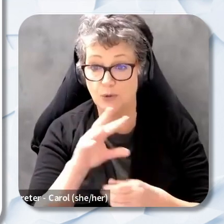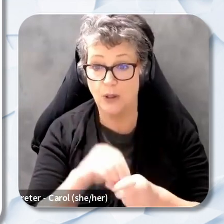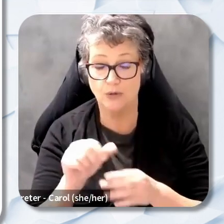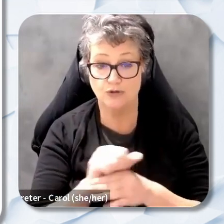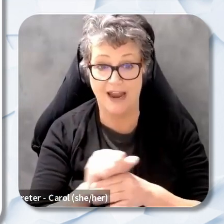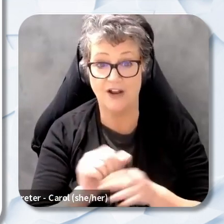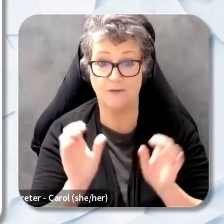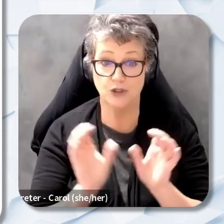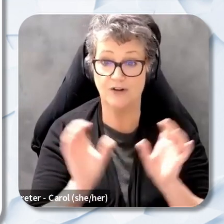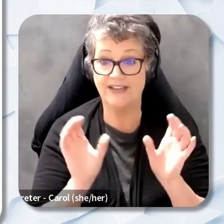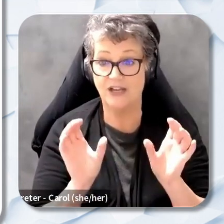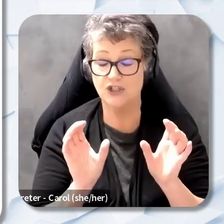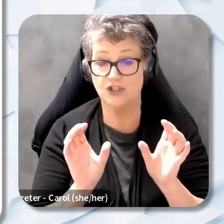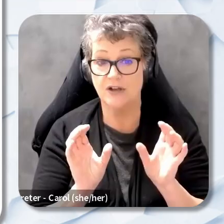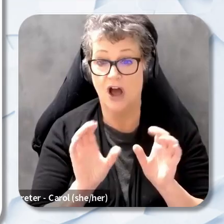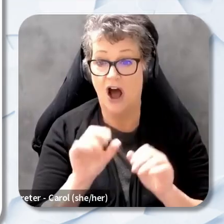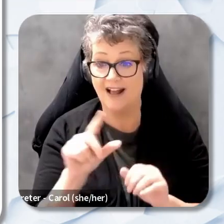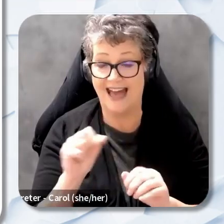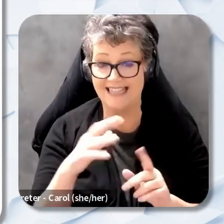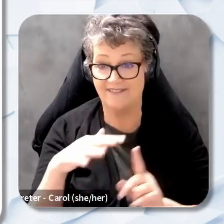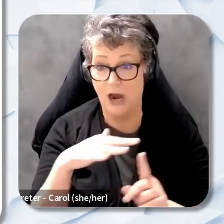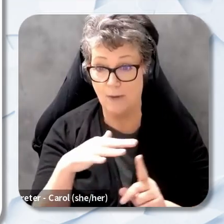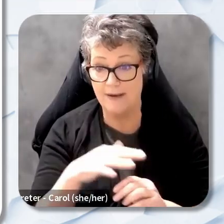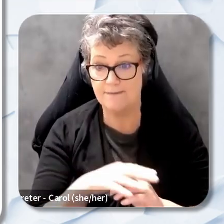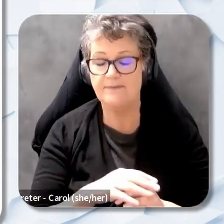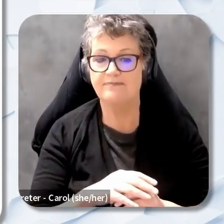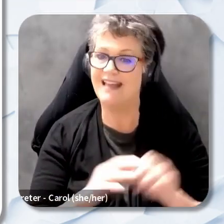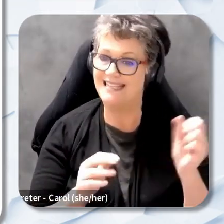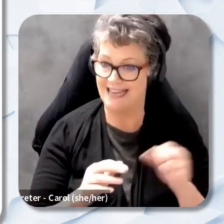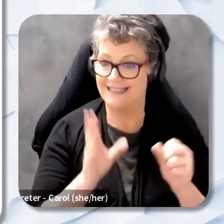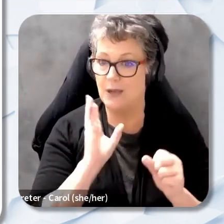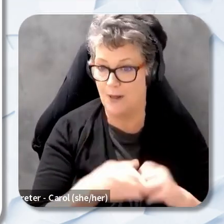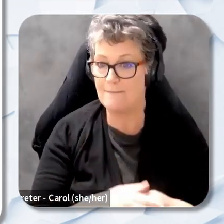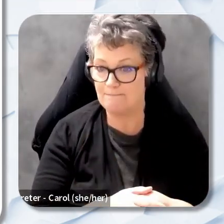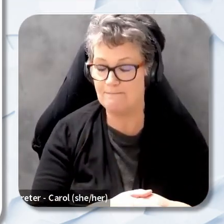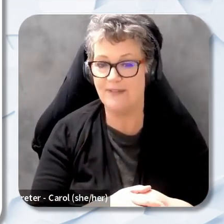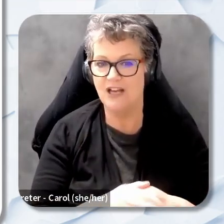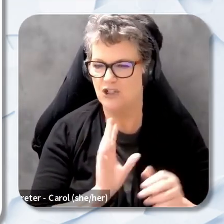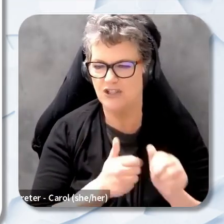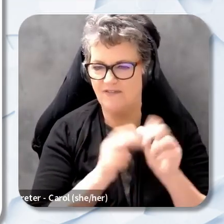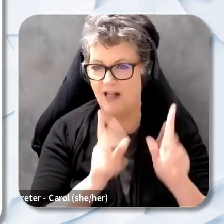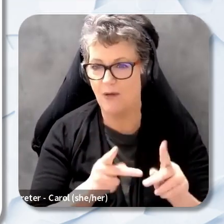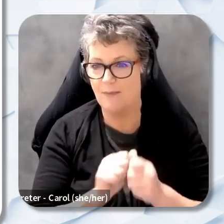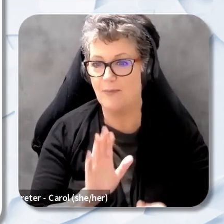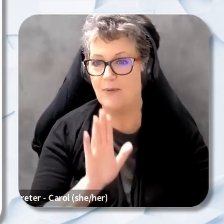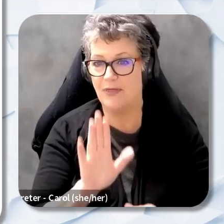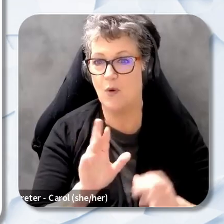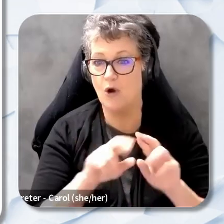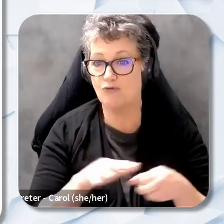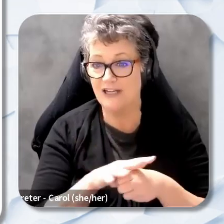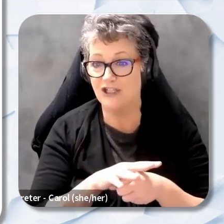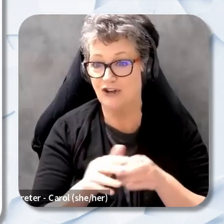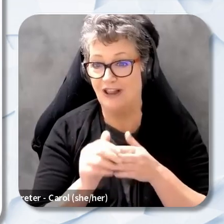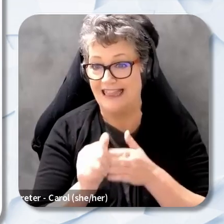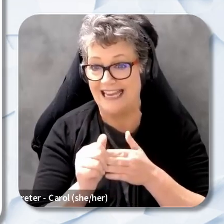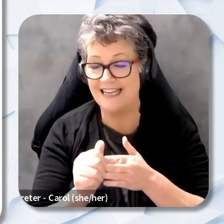for certification on class environments? And yes, it will. So just follow up with your regional